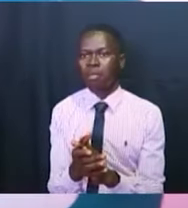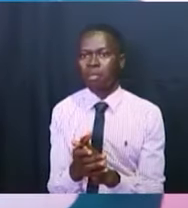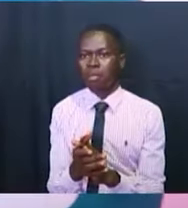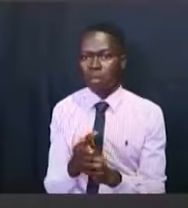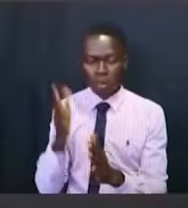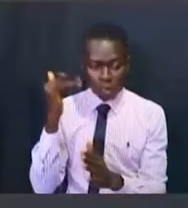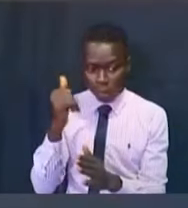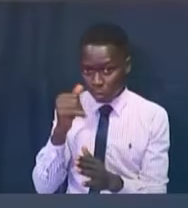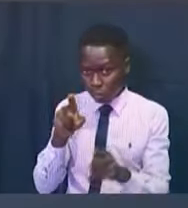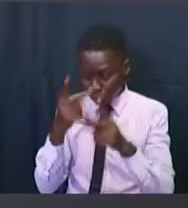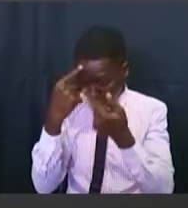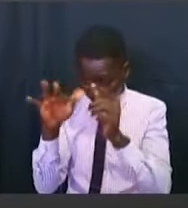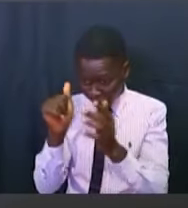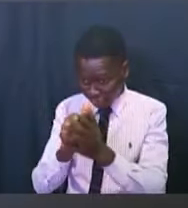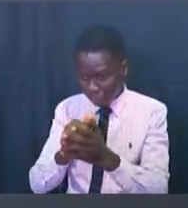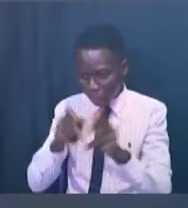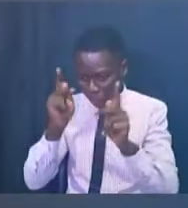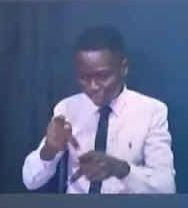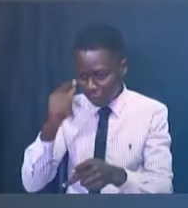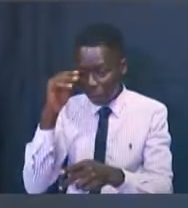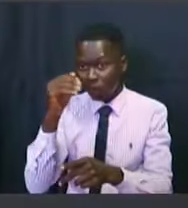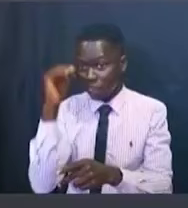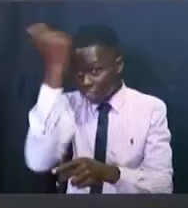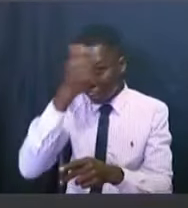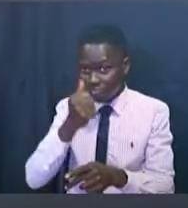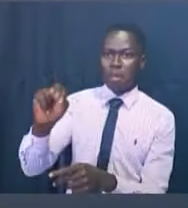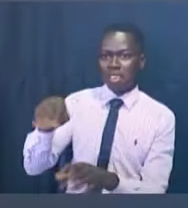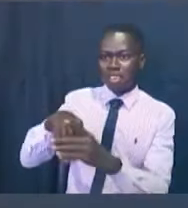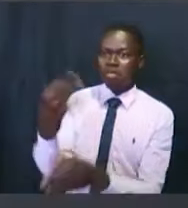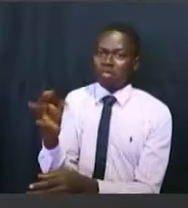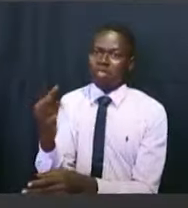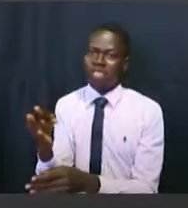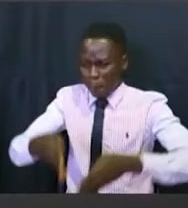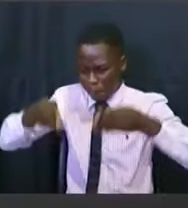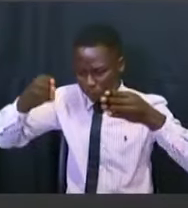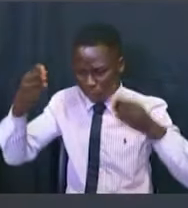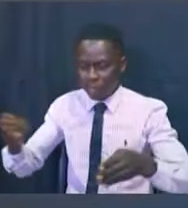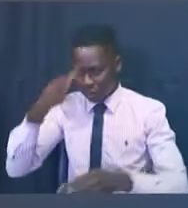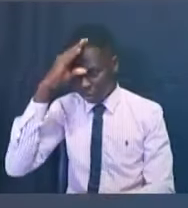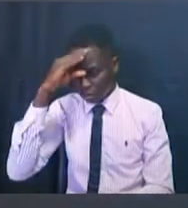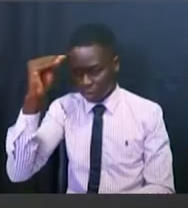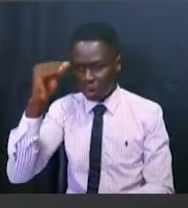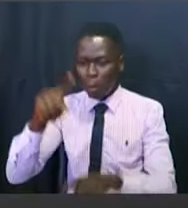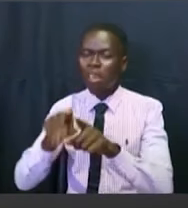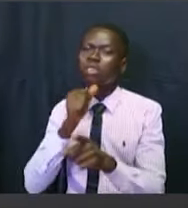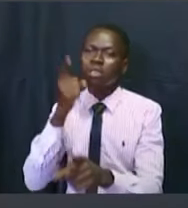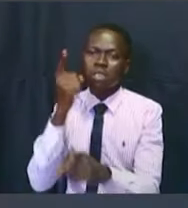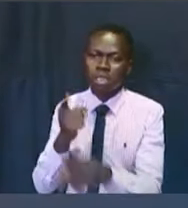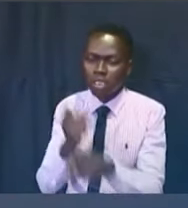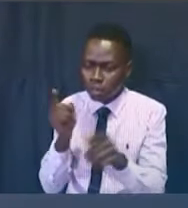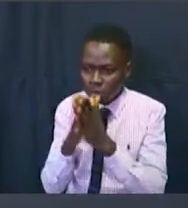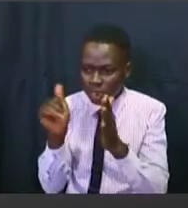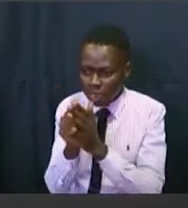Because he's a black American, said amen and a woman. This is a big man. And he didn't pray this prayer in the